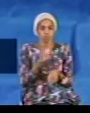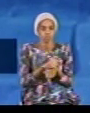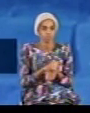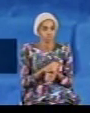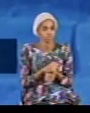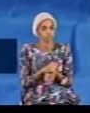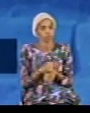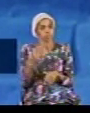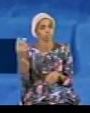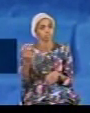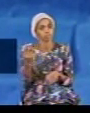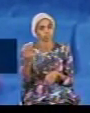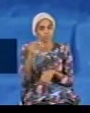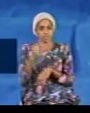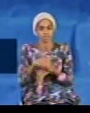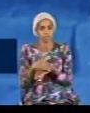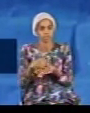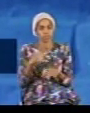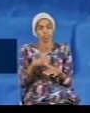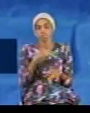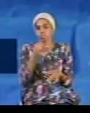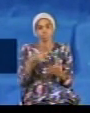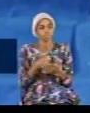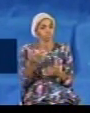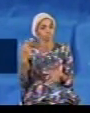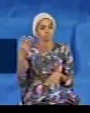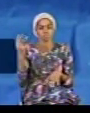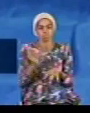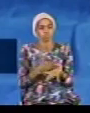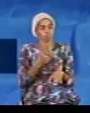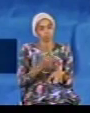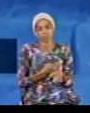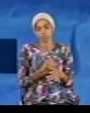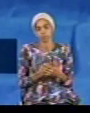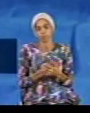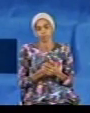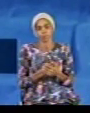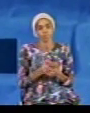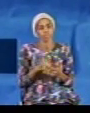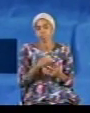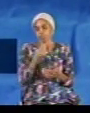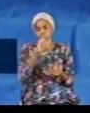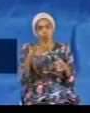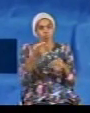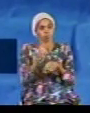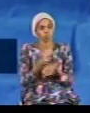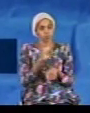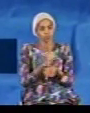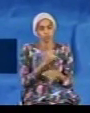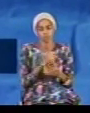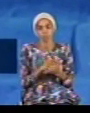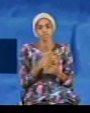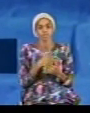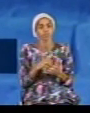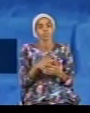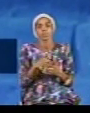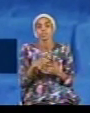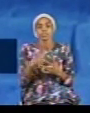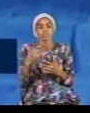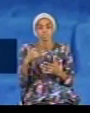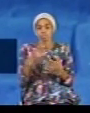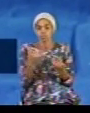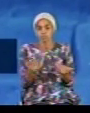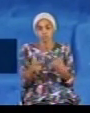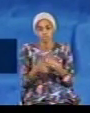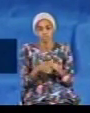is yesterday, it was hell. I couldn't cope. So today I said, since I've made up my mind, I'm going to come for this program on Sunday. But since I cannot cope,